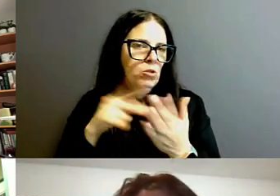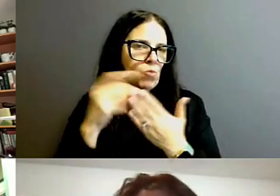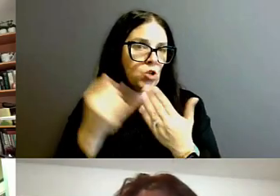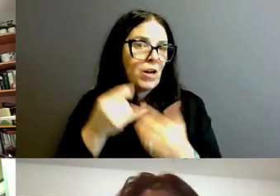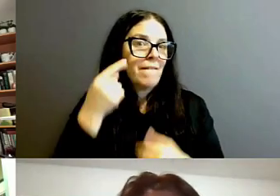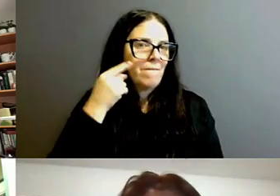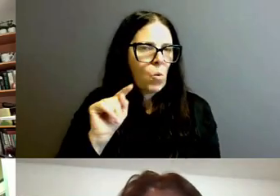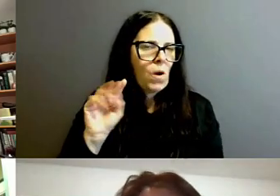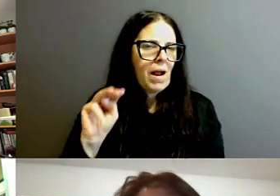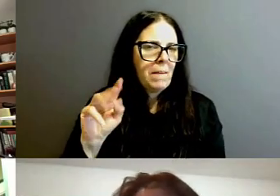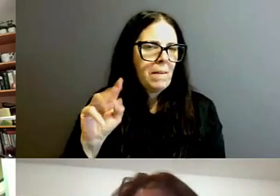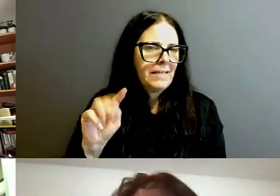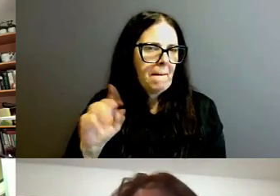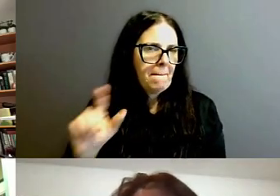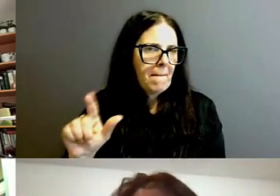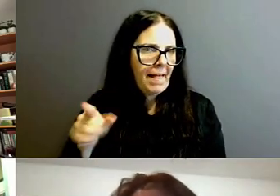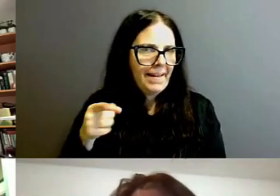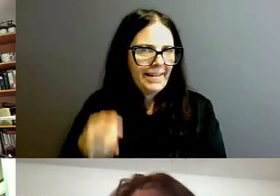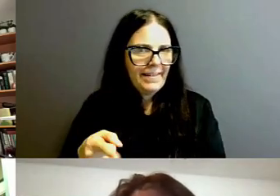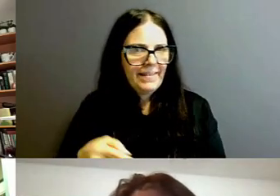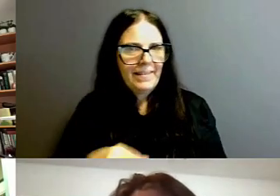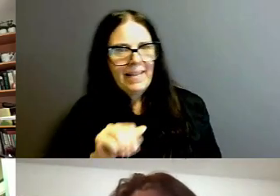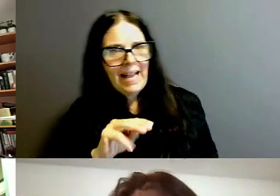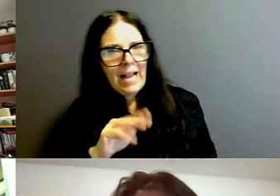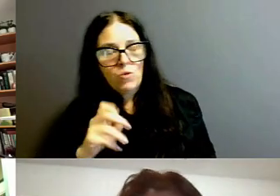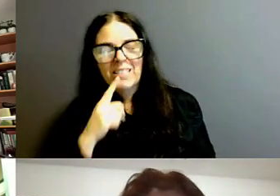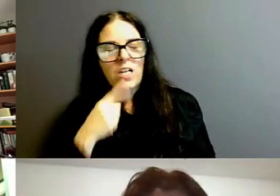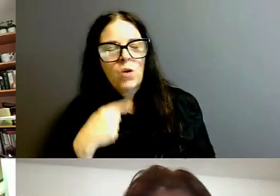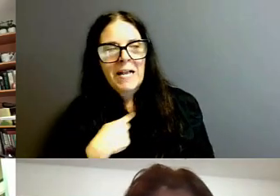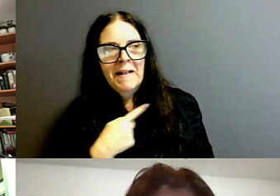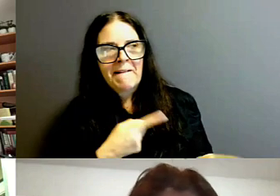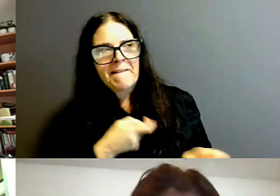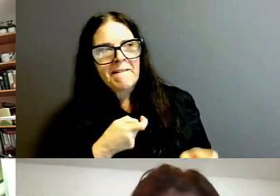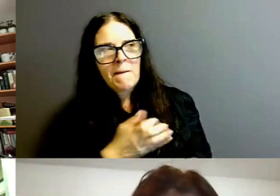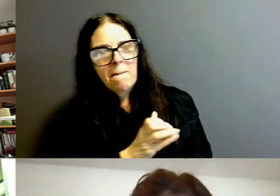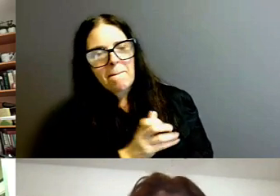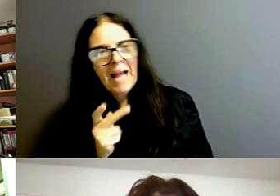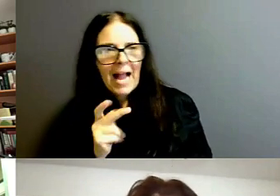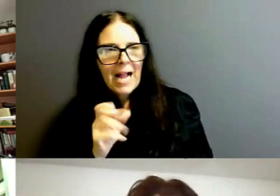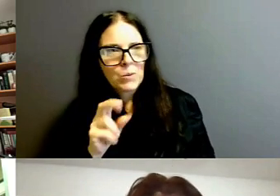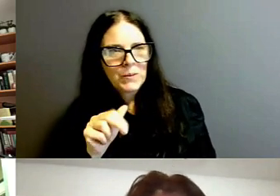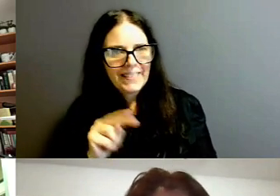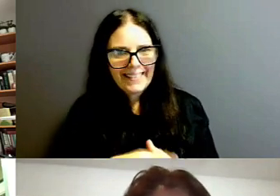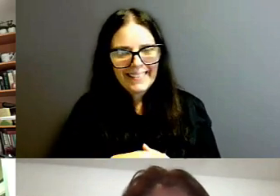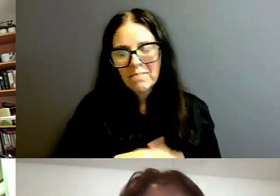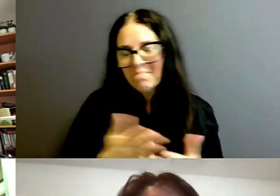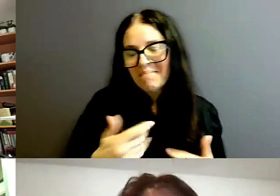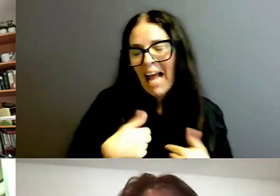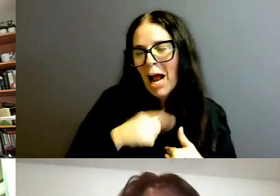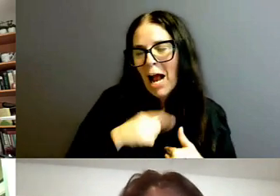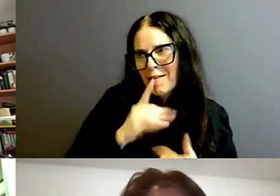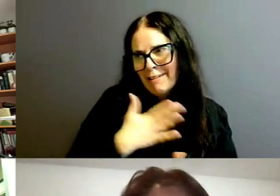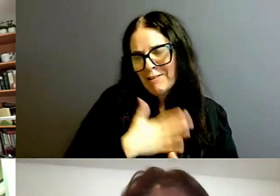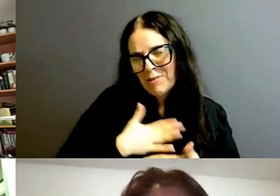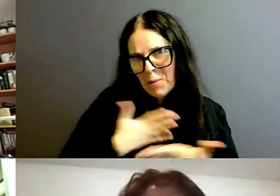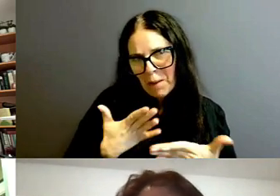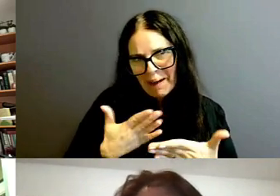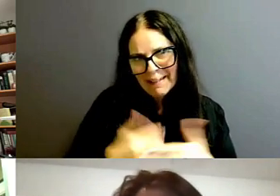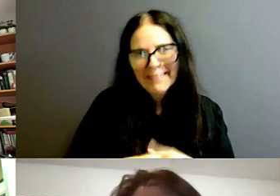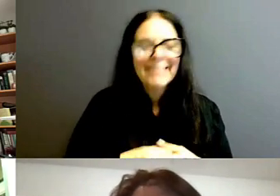Literacy. Yeah, we This, bringing Susan back. yeah, I really enjoy it.